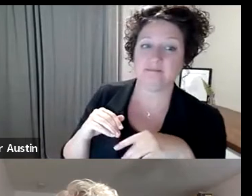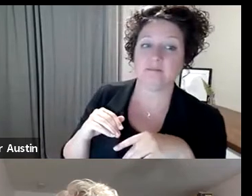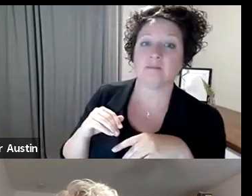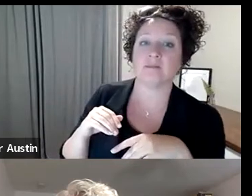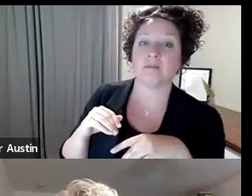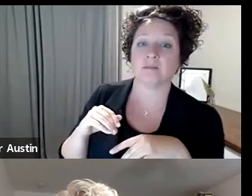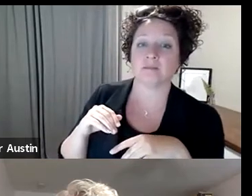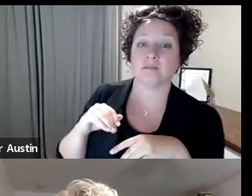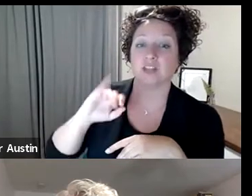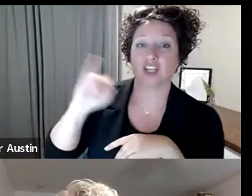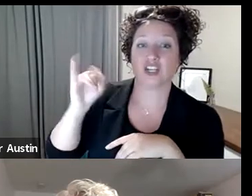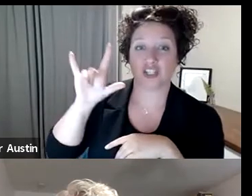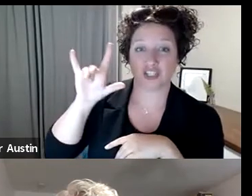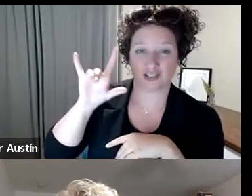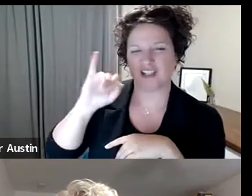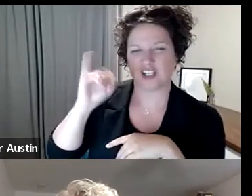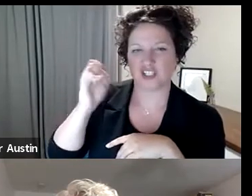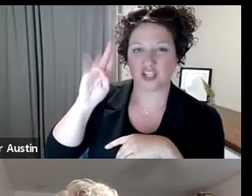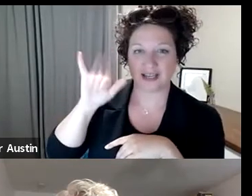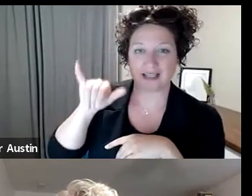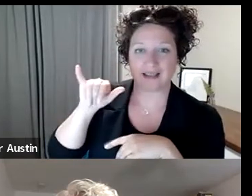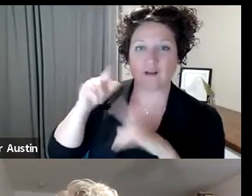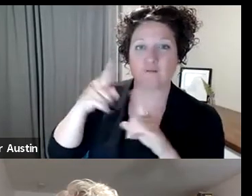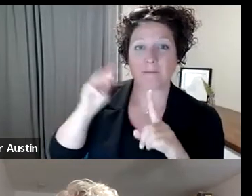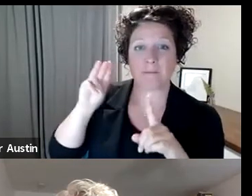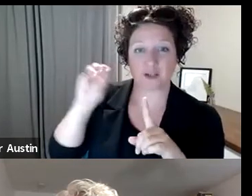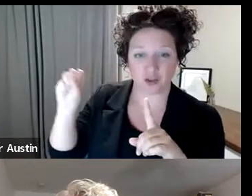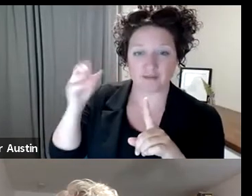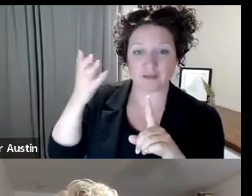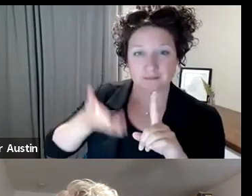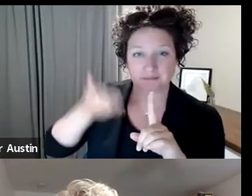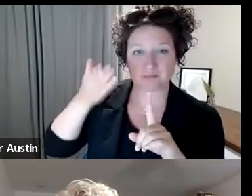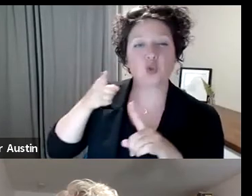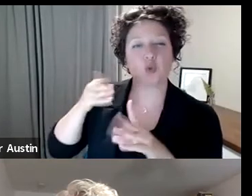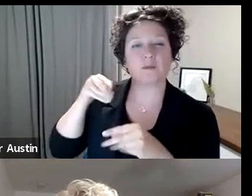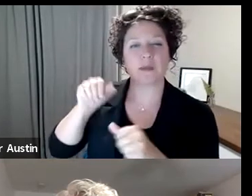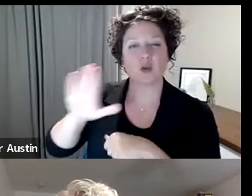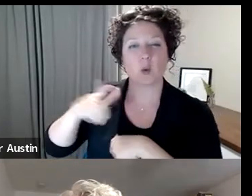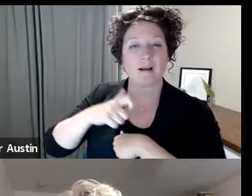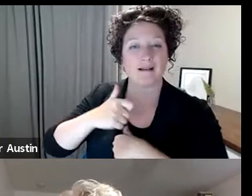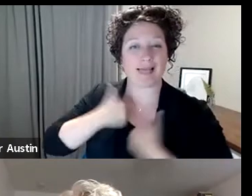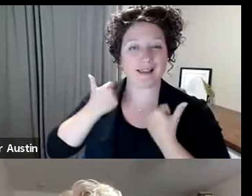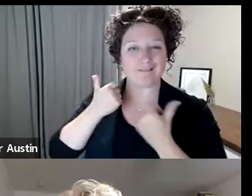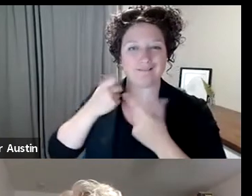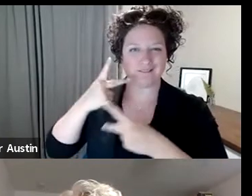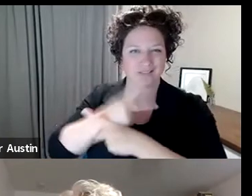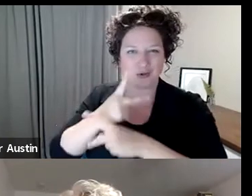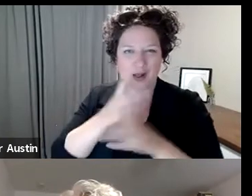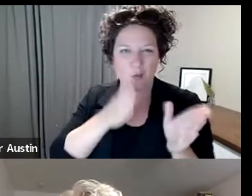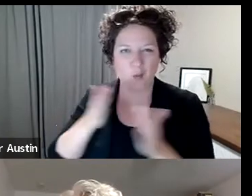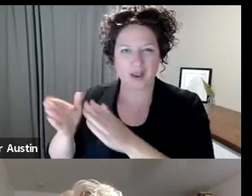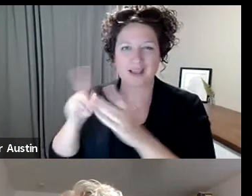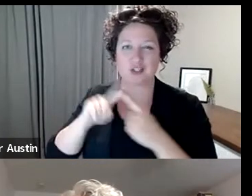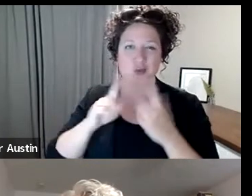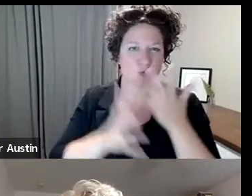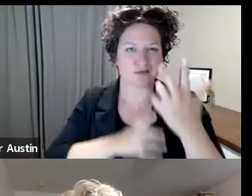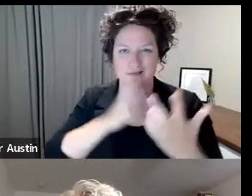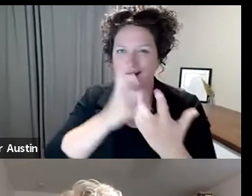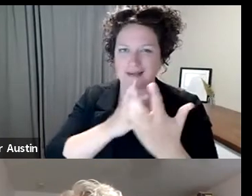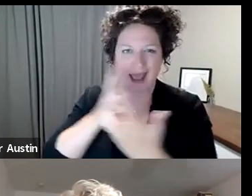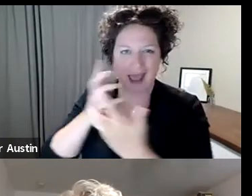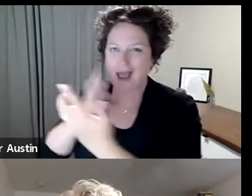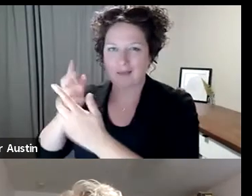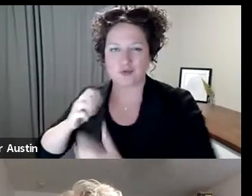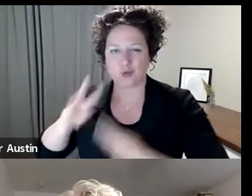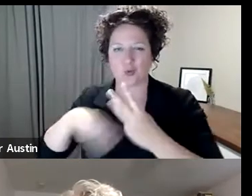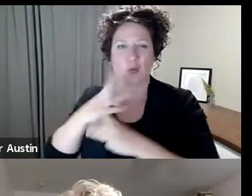turn it over to Jenny now, Jenny from Microsoft. You've spent your life finding ways to adapt to a world that wasn't always built